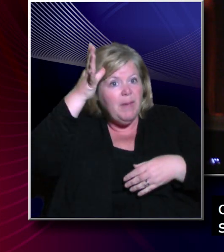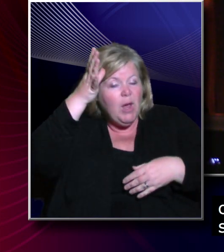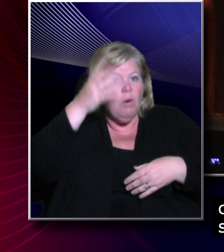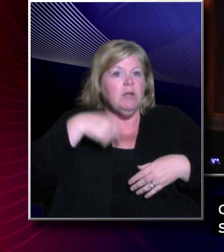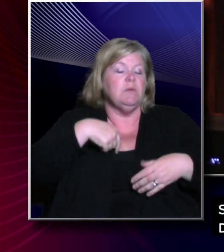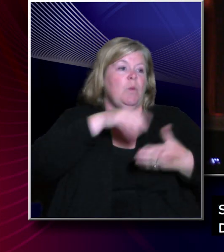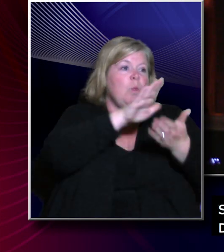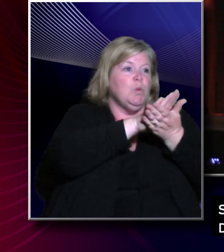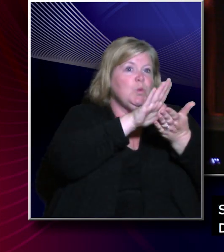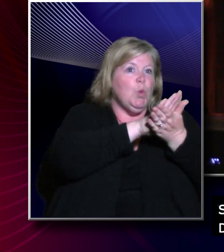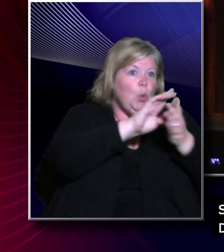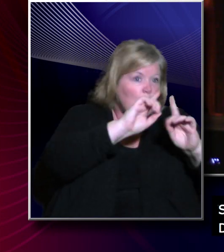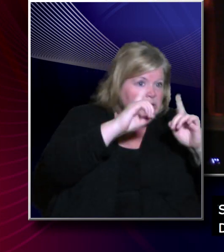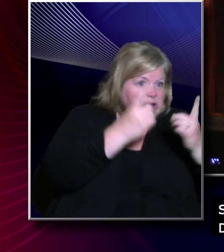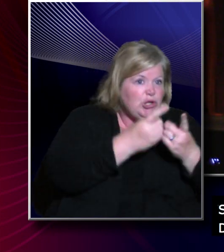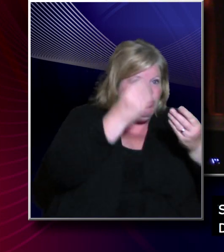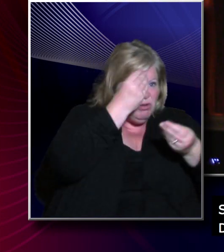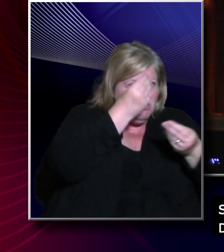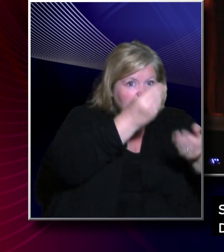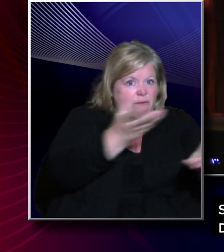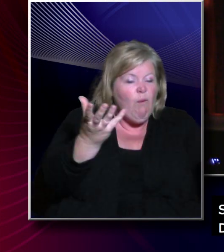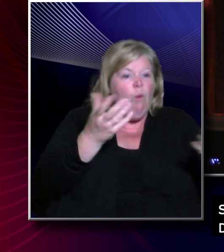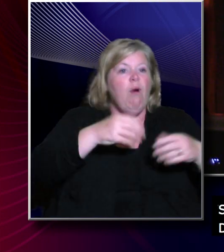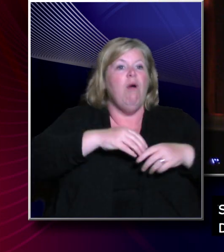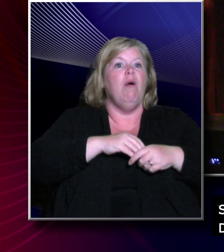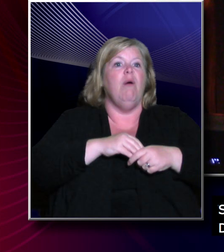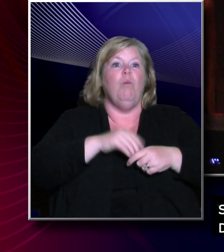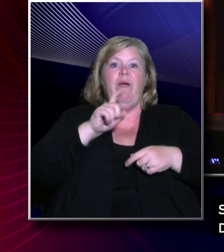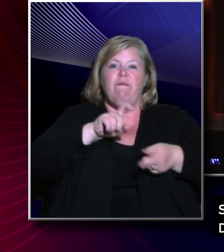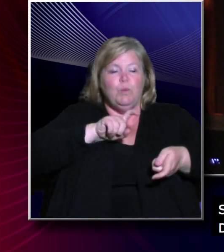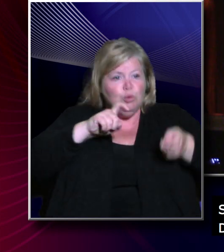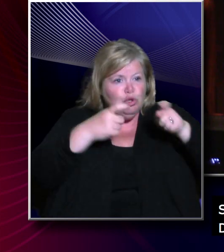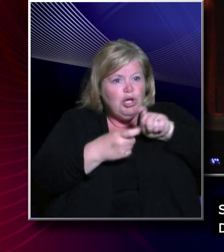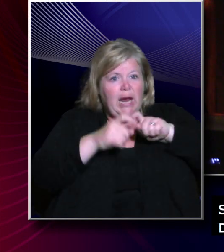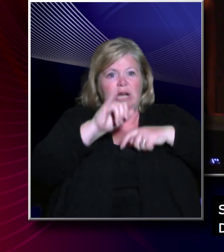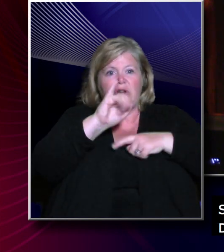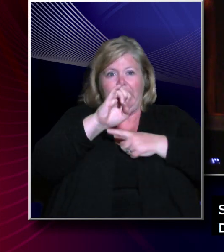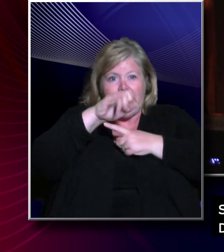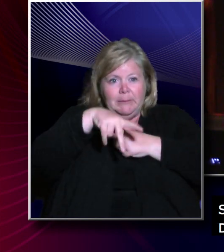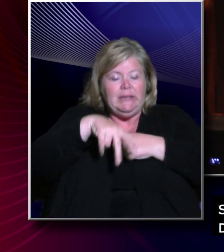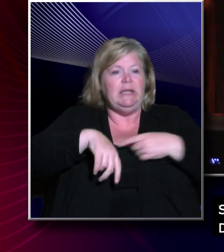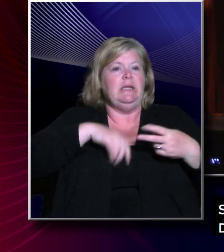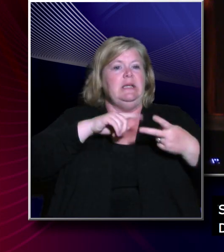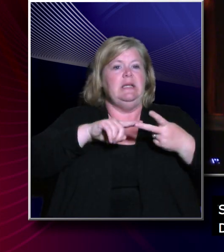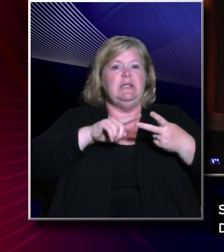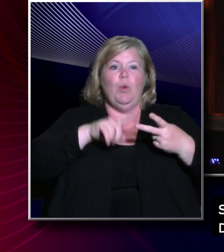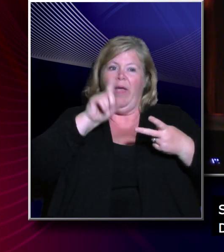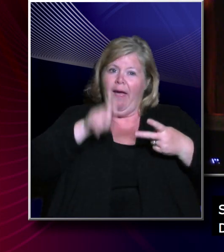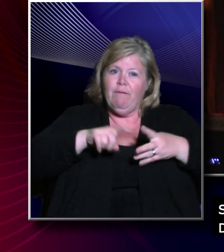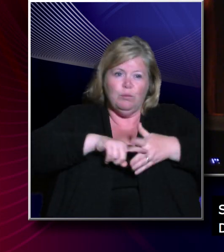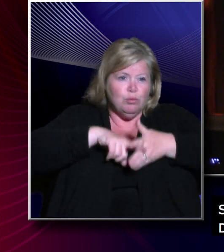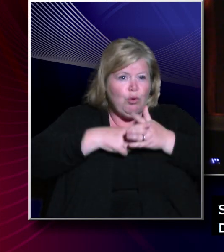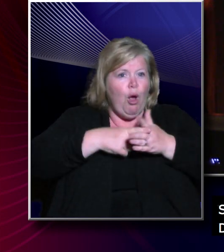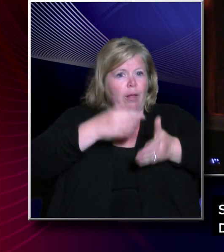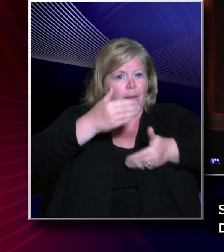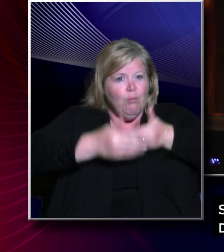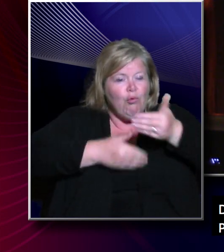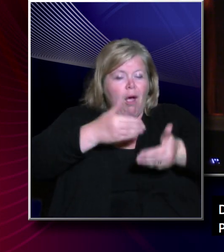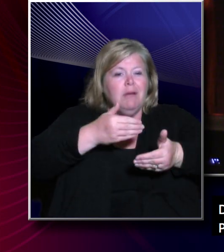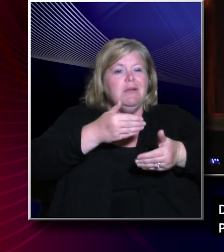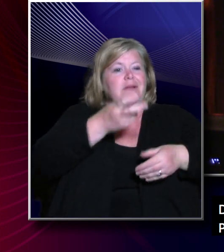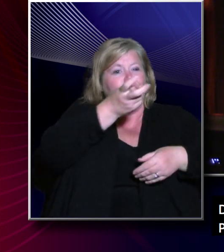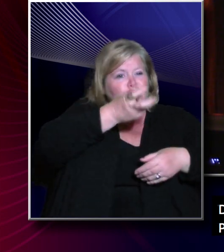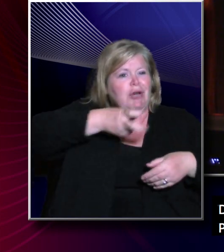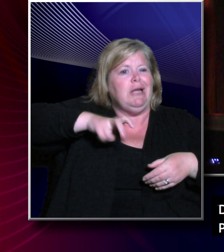districts. We can change the IEPs. We can start the process of transitioning